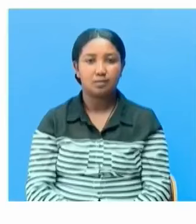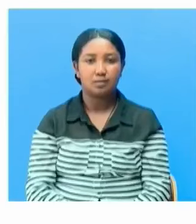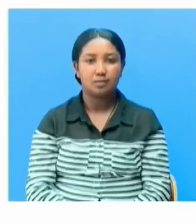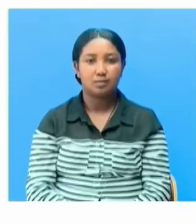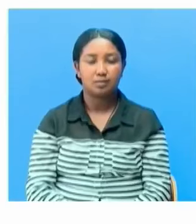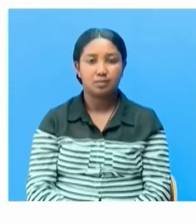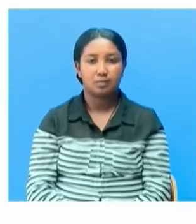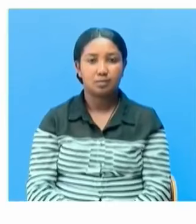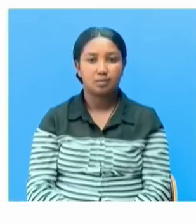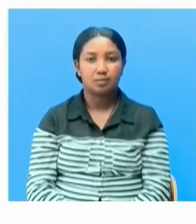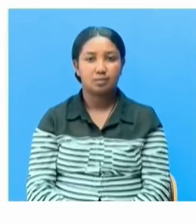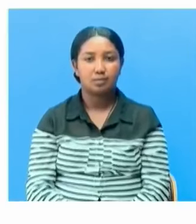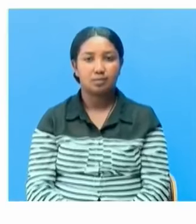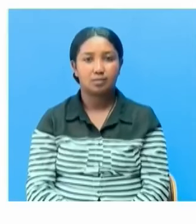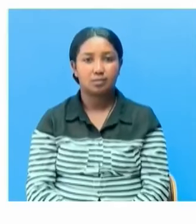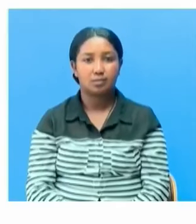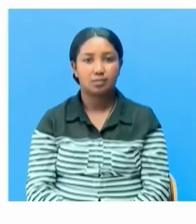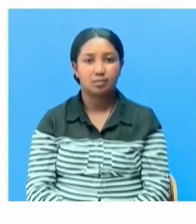Comparative